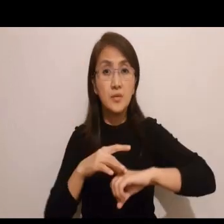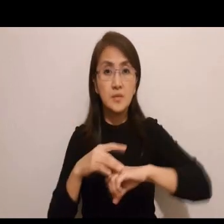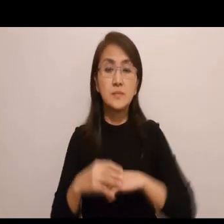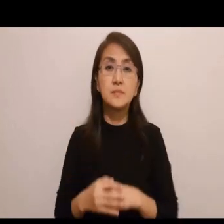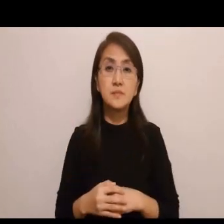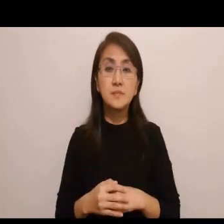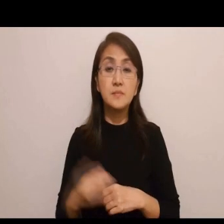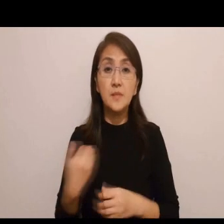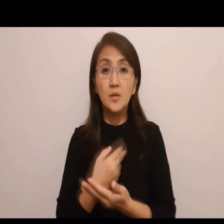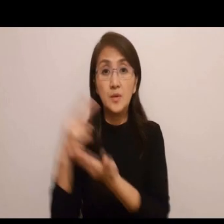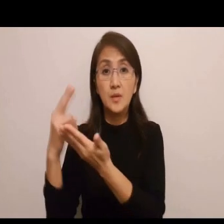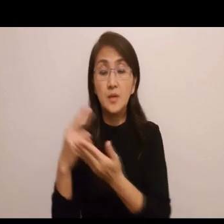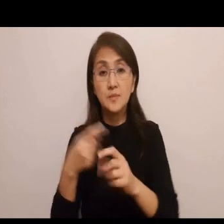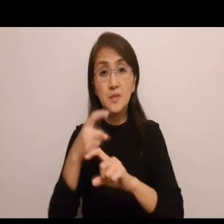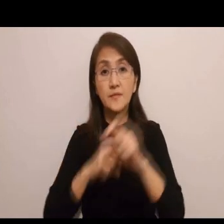and earth.